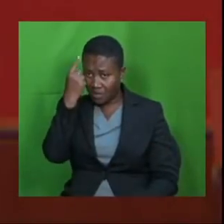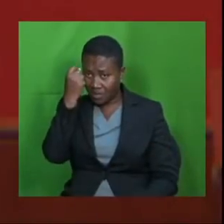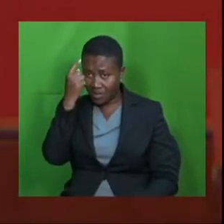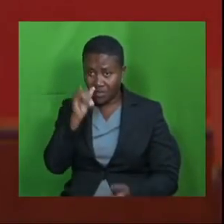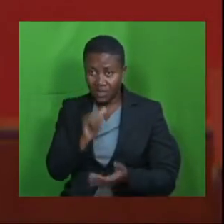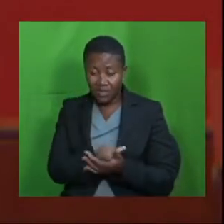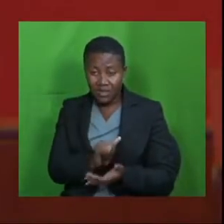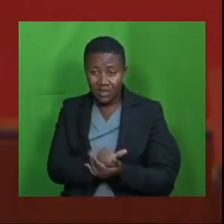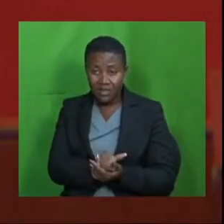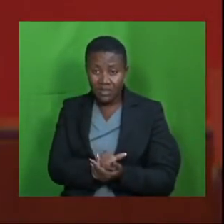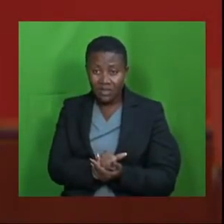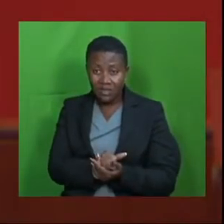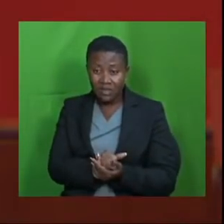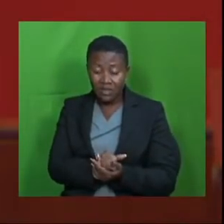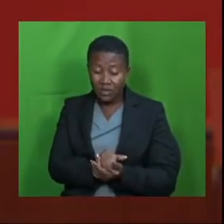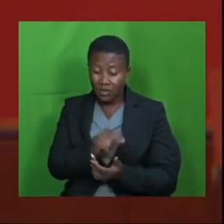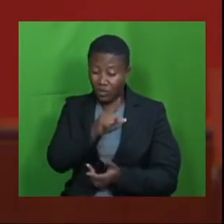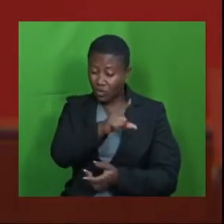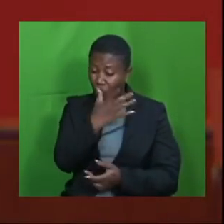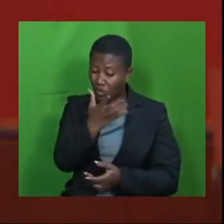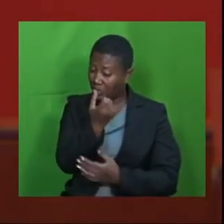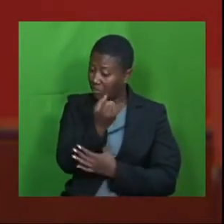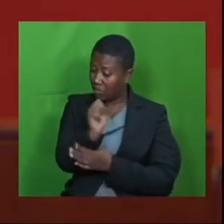are foregoing your submission?